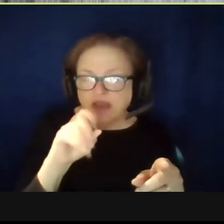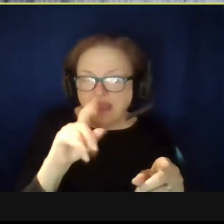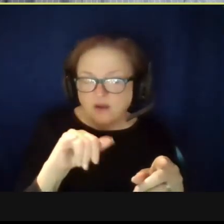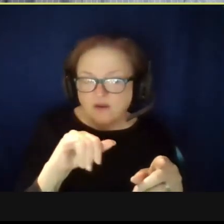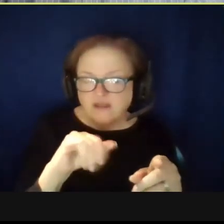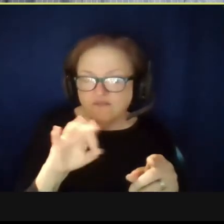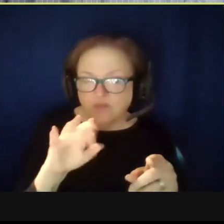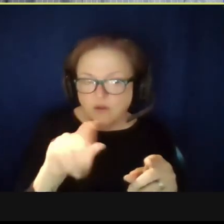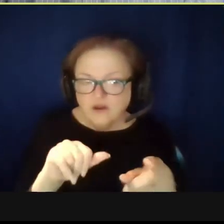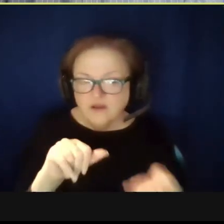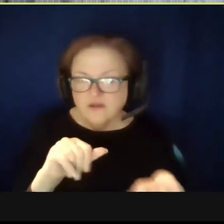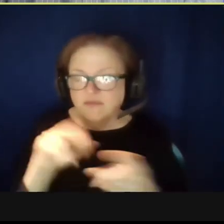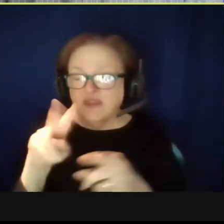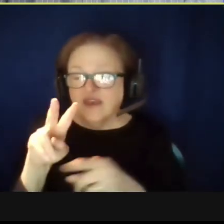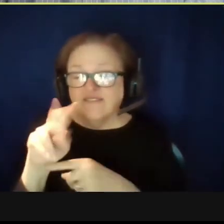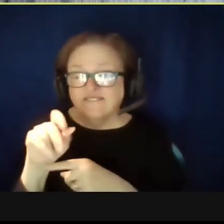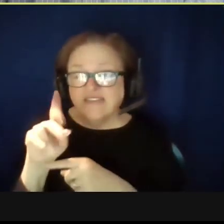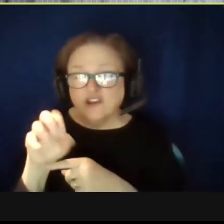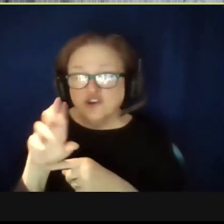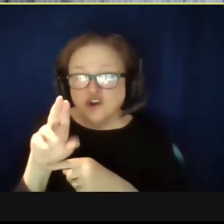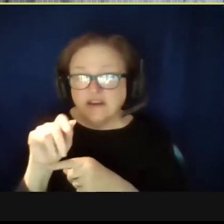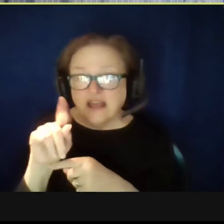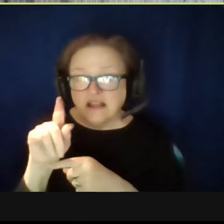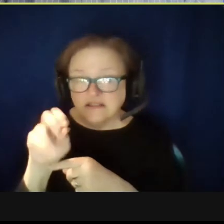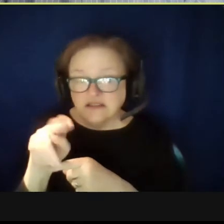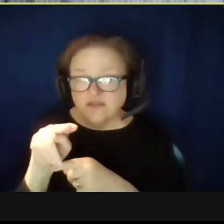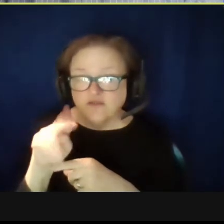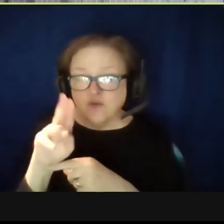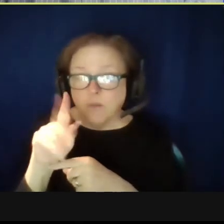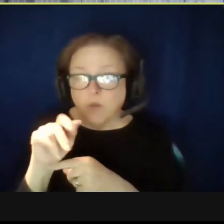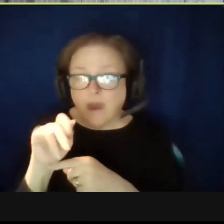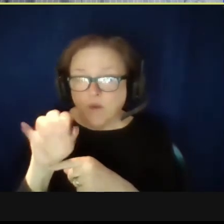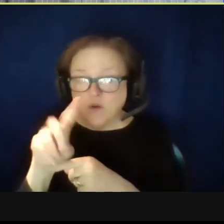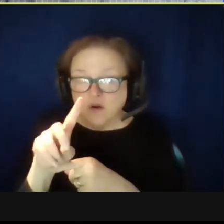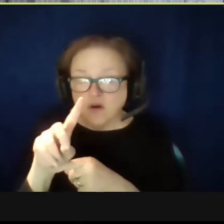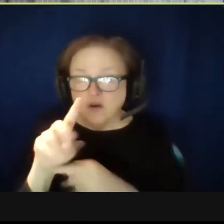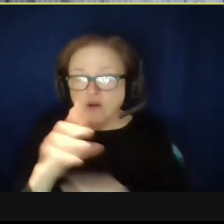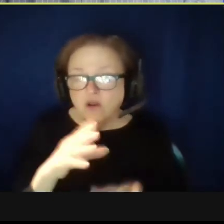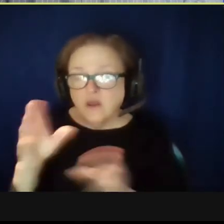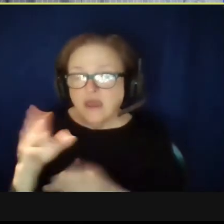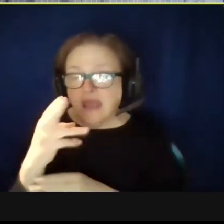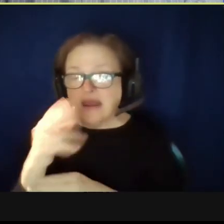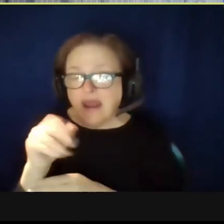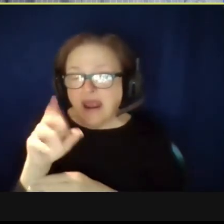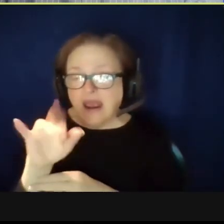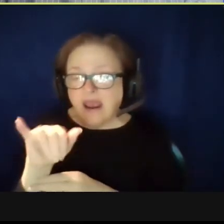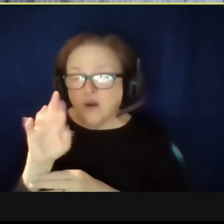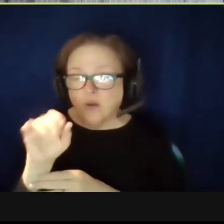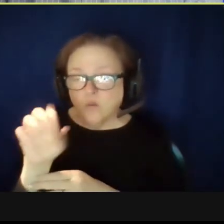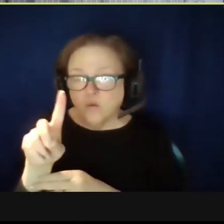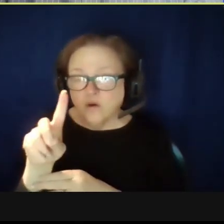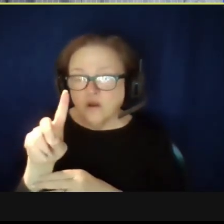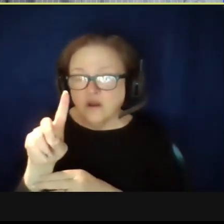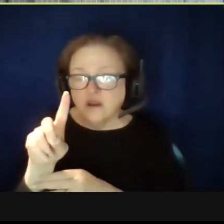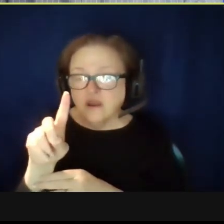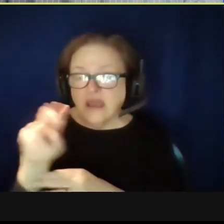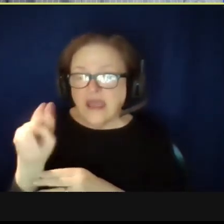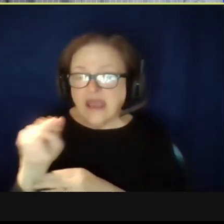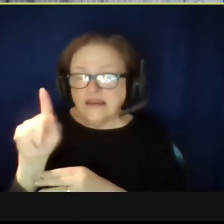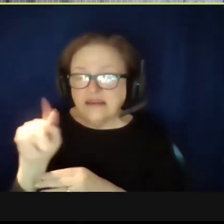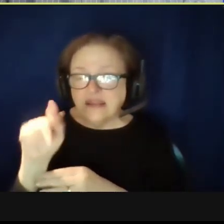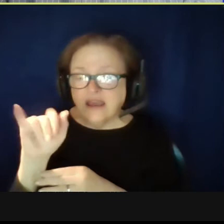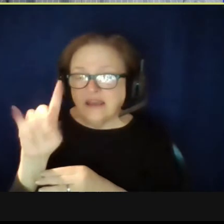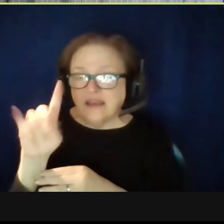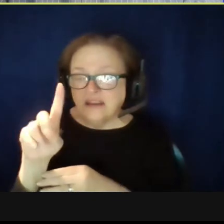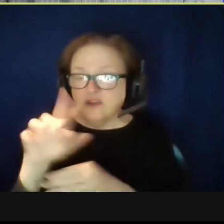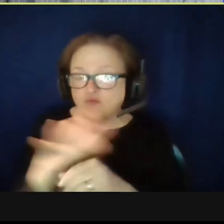a former student who graduated from Broward County, Florida. And Harry Wood, a STEM trainer with the National Technical Institute for the